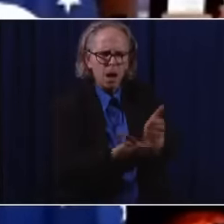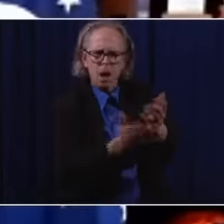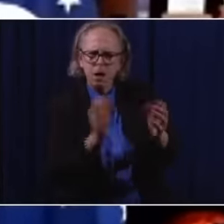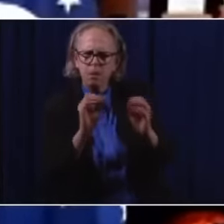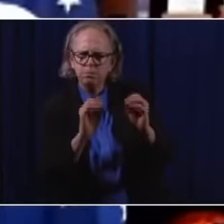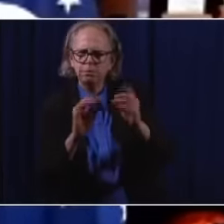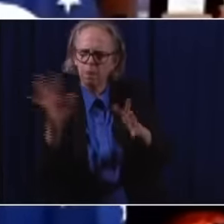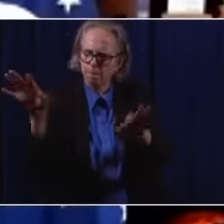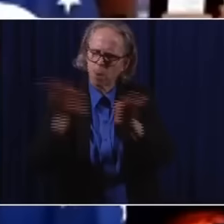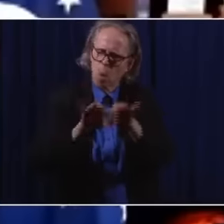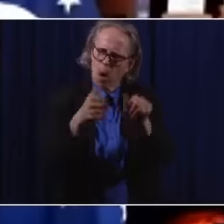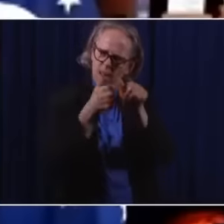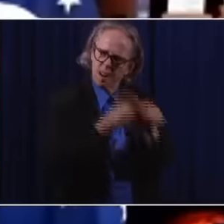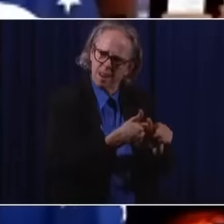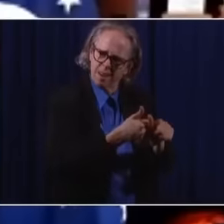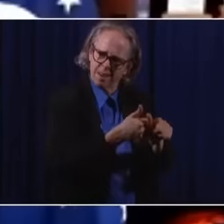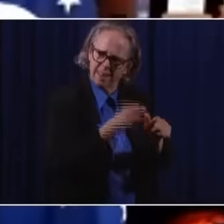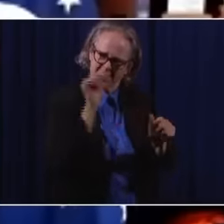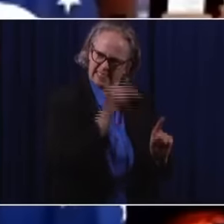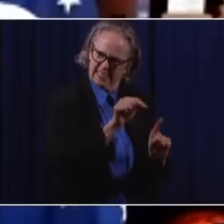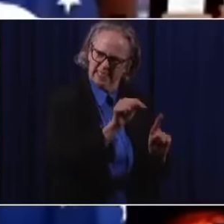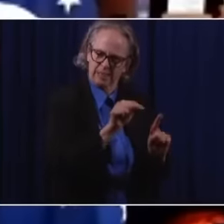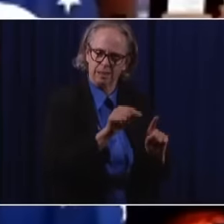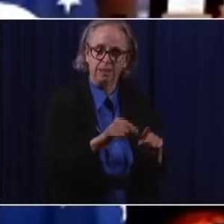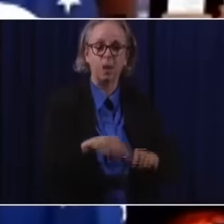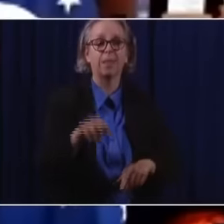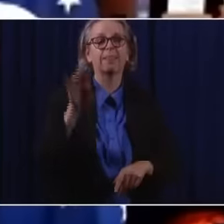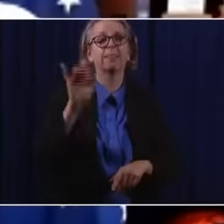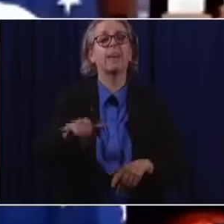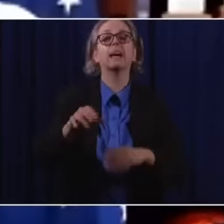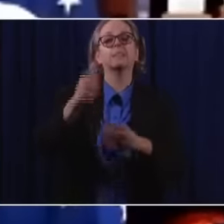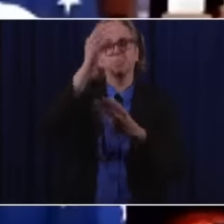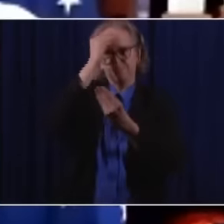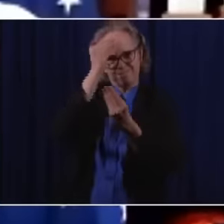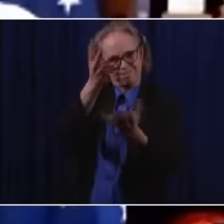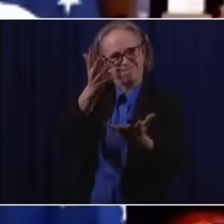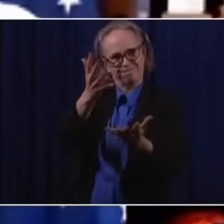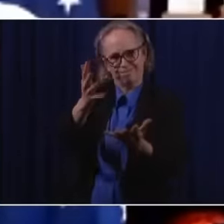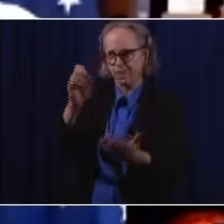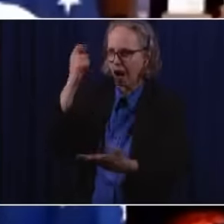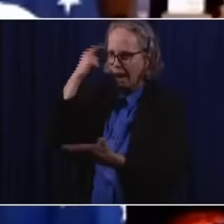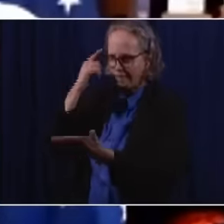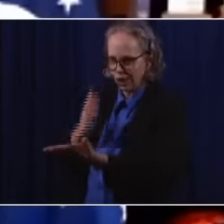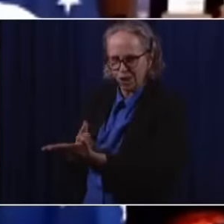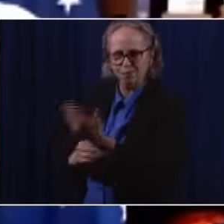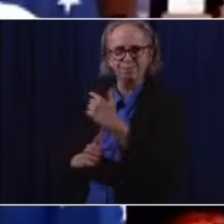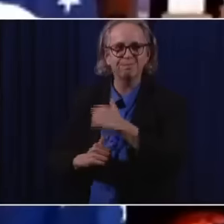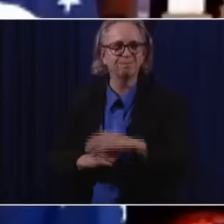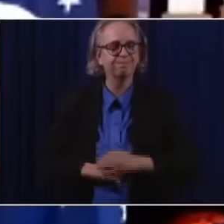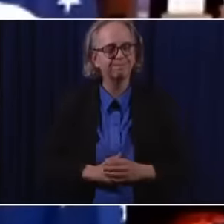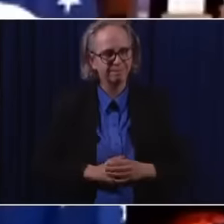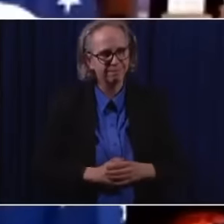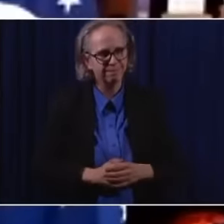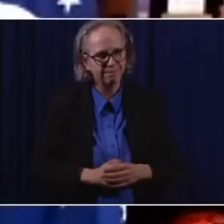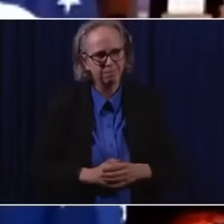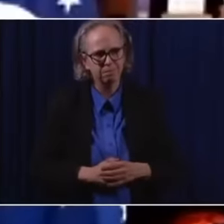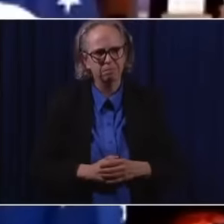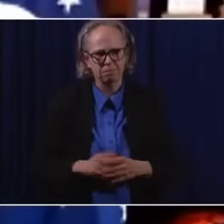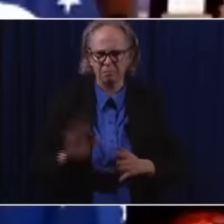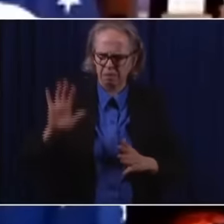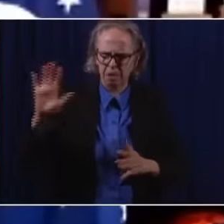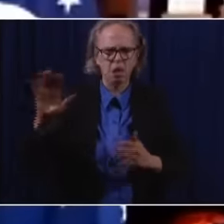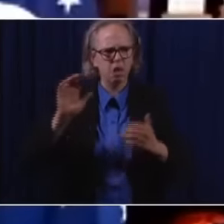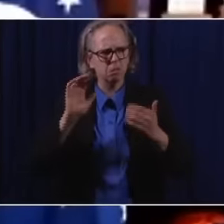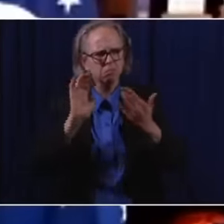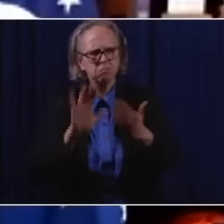course of weeks. So, Governor, that's the report back from the Ohio High School Athletic Association, and the accountability and